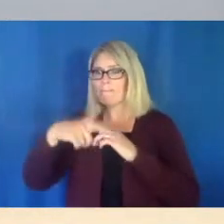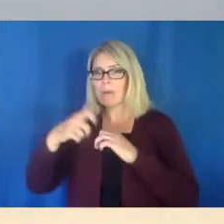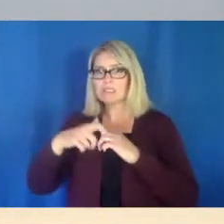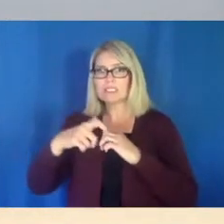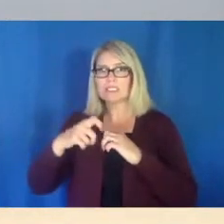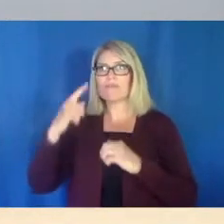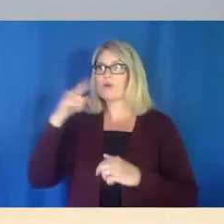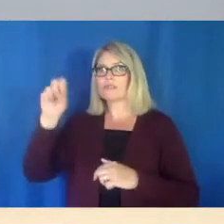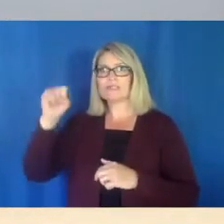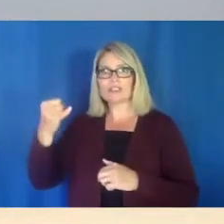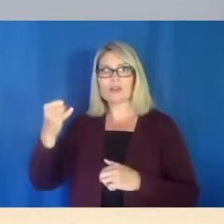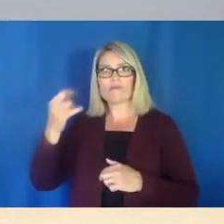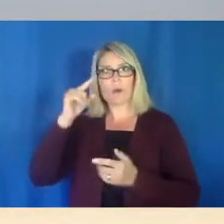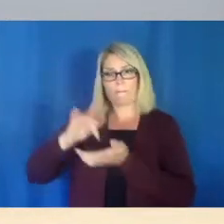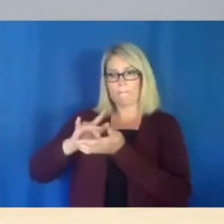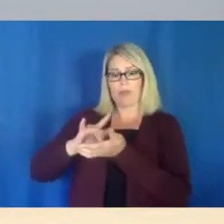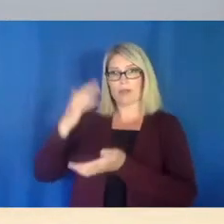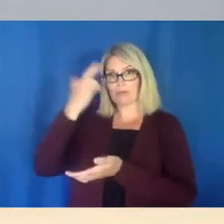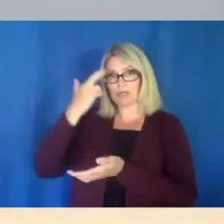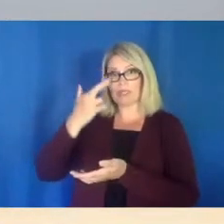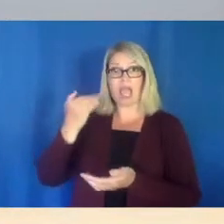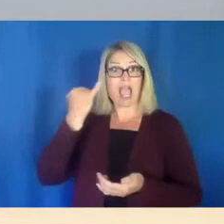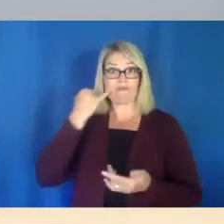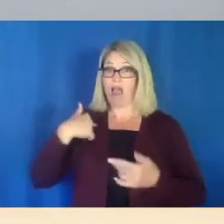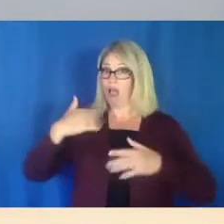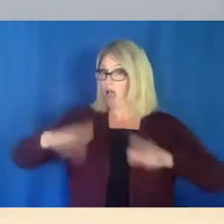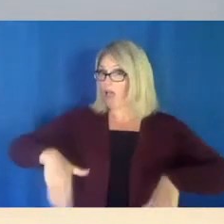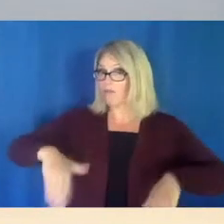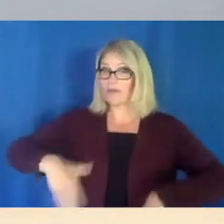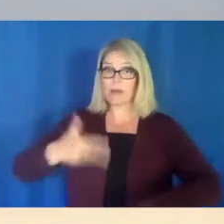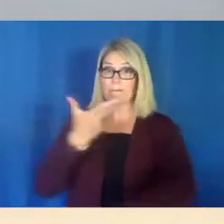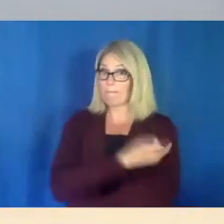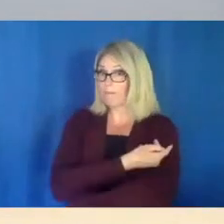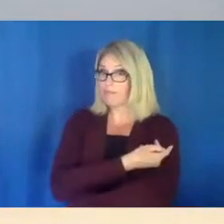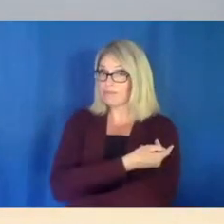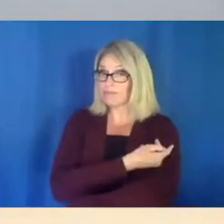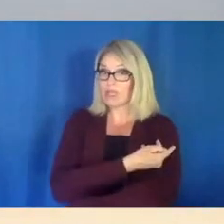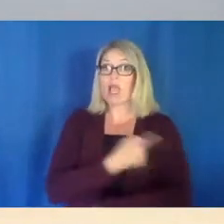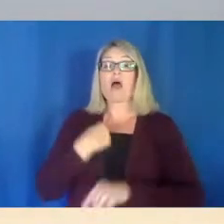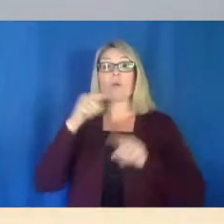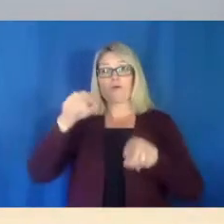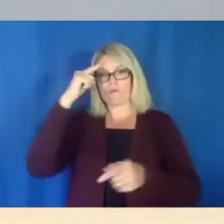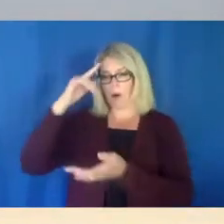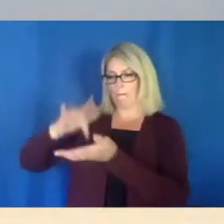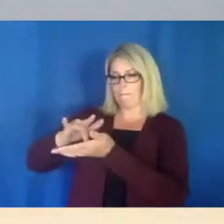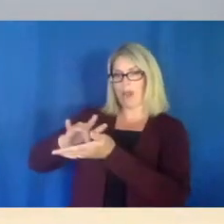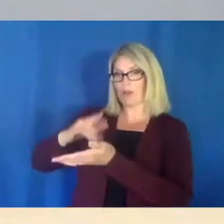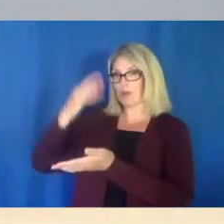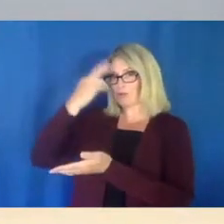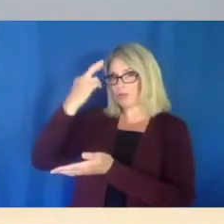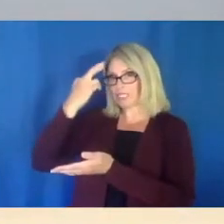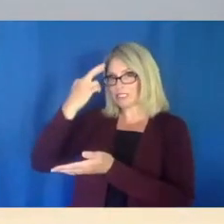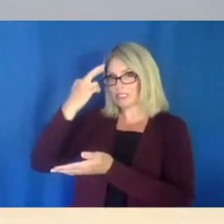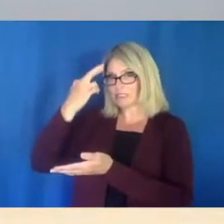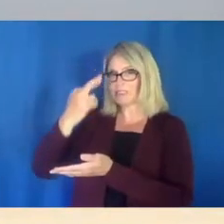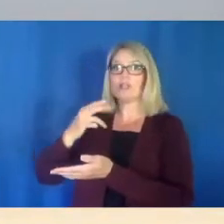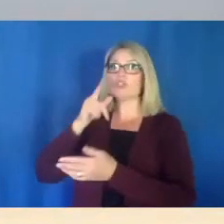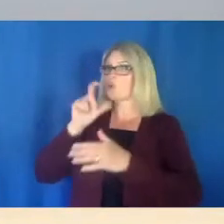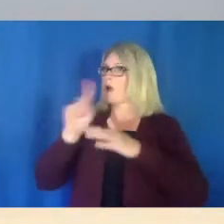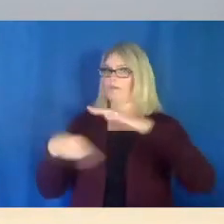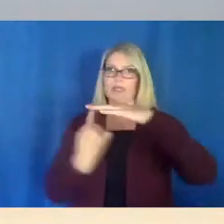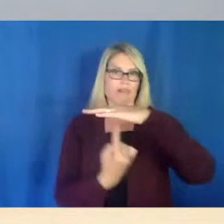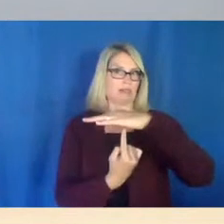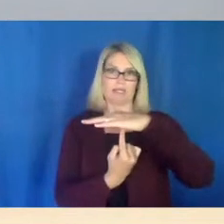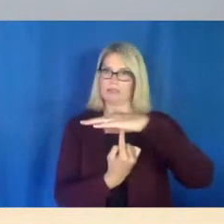appointments. Unvaccinated residents who have off-island medical or dental appointments will not be required to self-isolate when they come